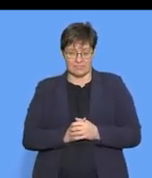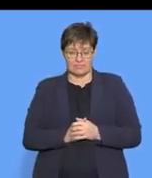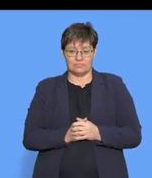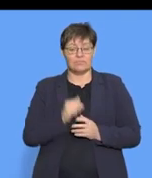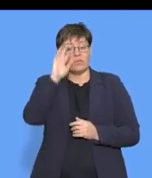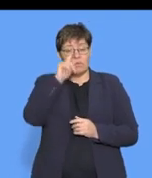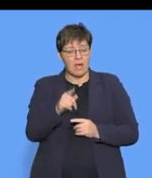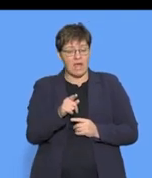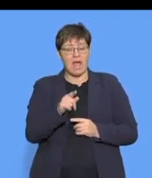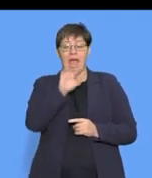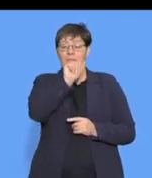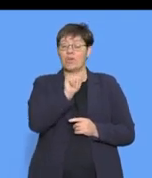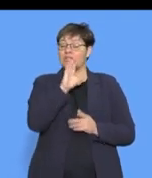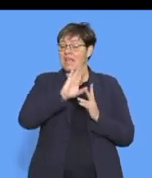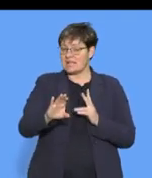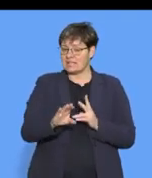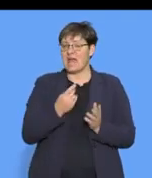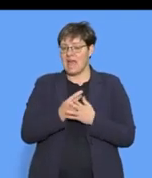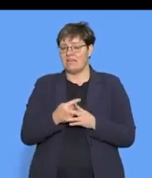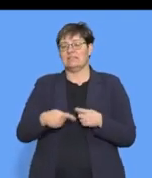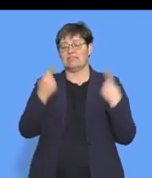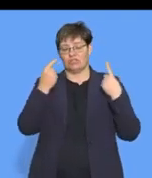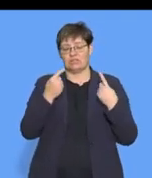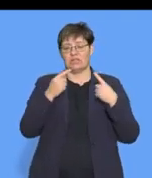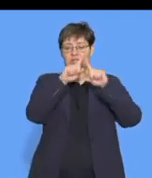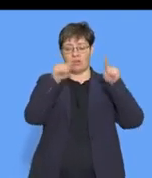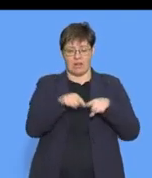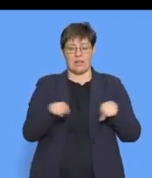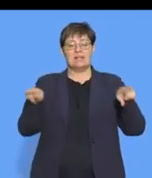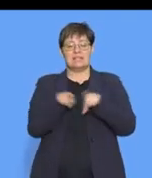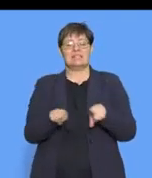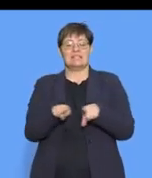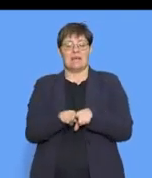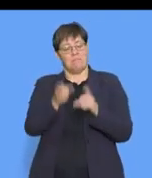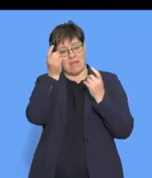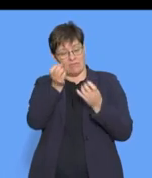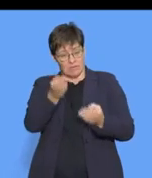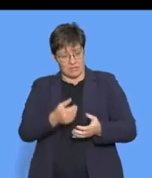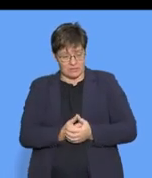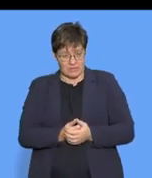Remember, when we have the ambiguous case, it means we can draw two different triangles with the same information.